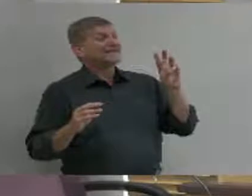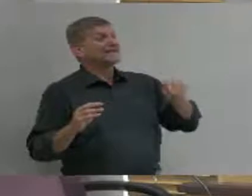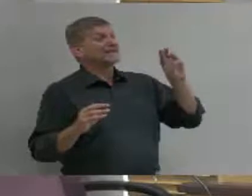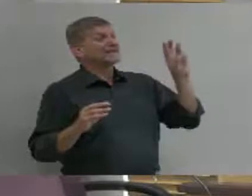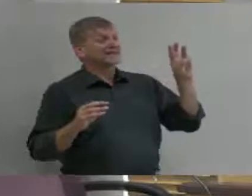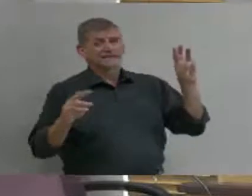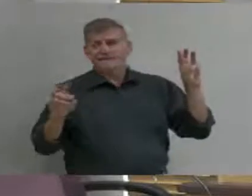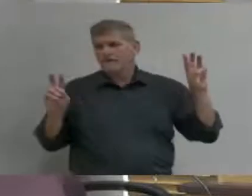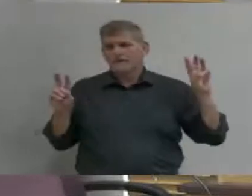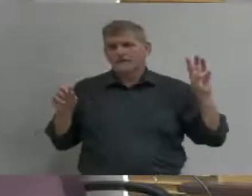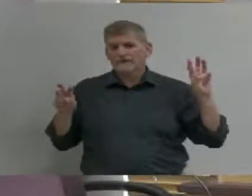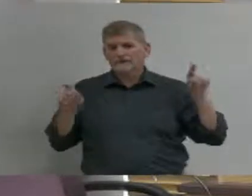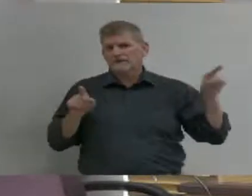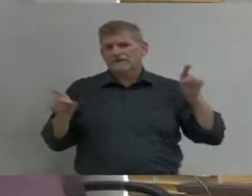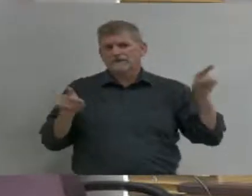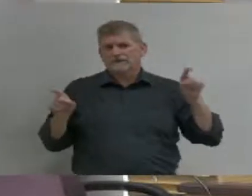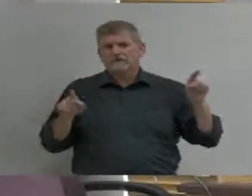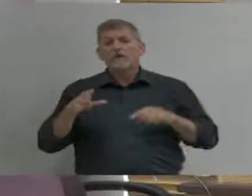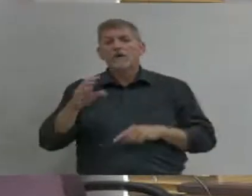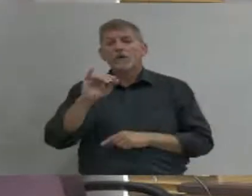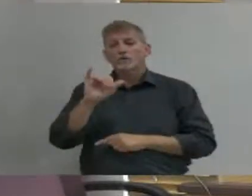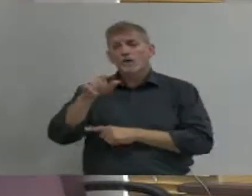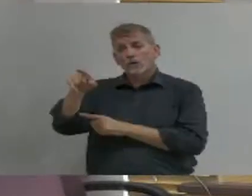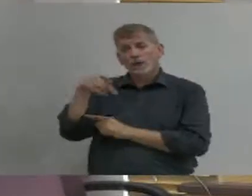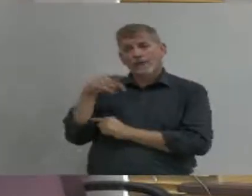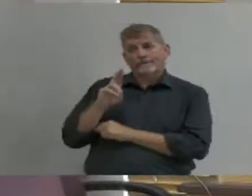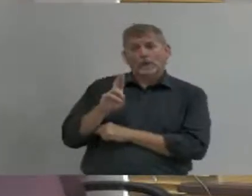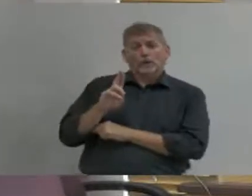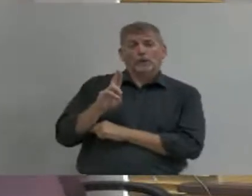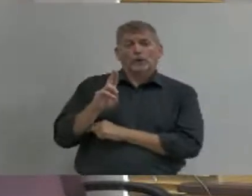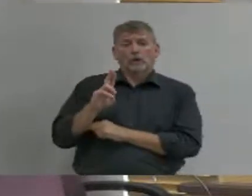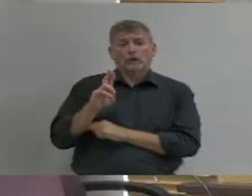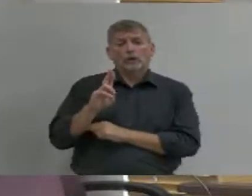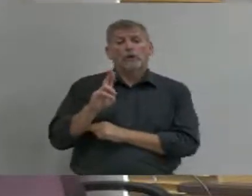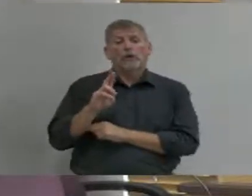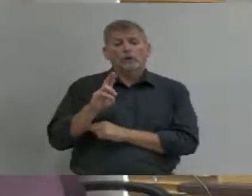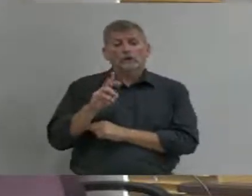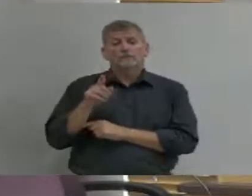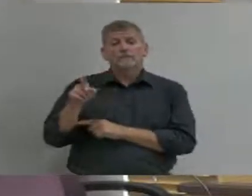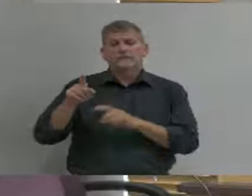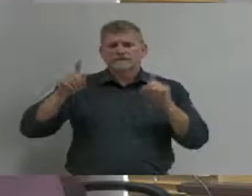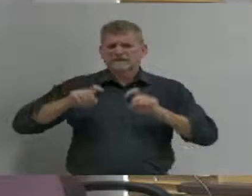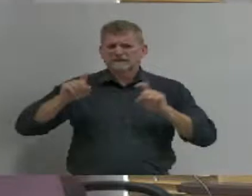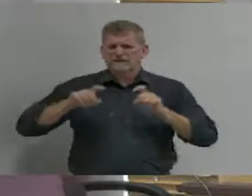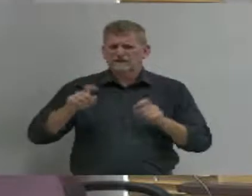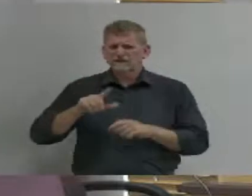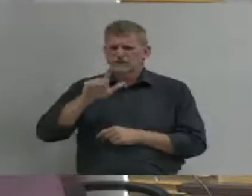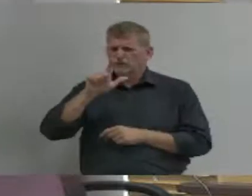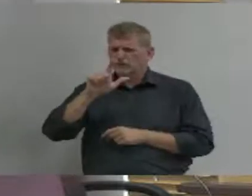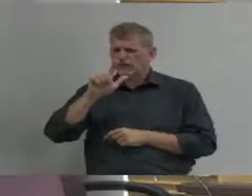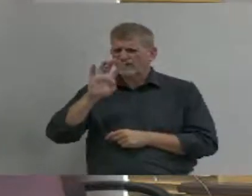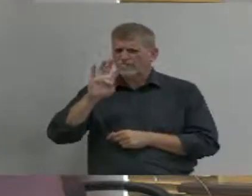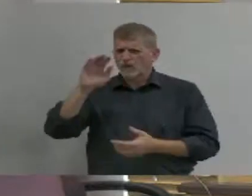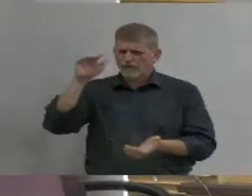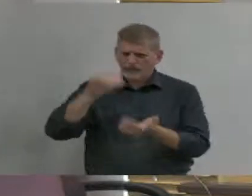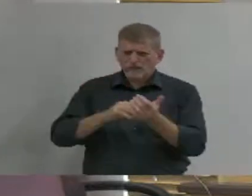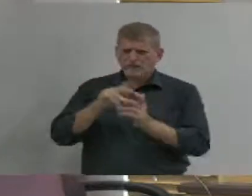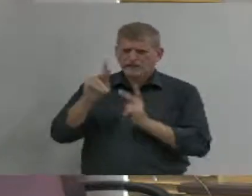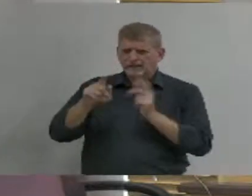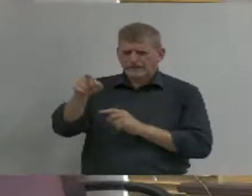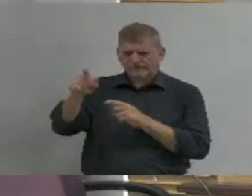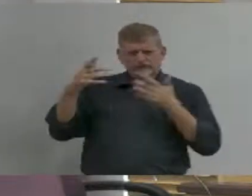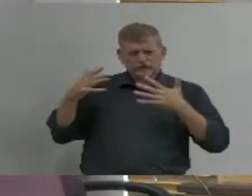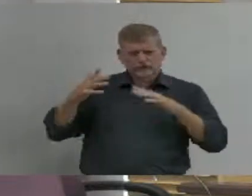for Purdue also in the 2s, and they've tested over 24,000 people. So I'm trying to figure